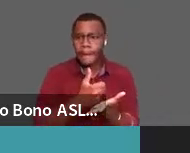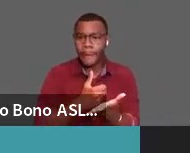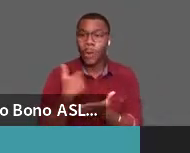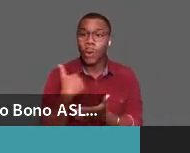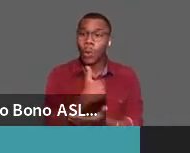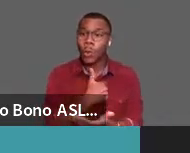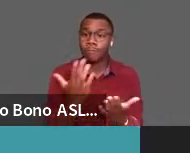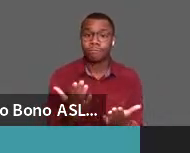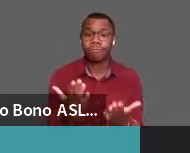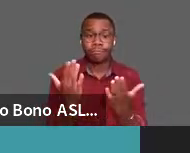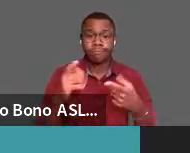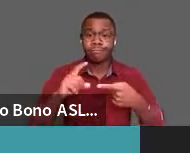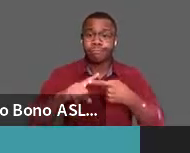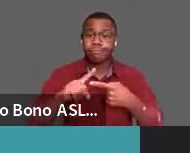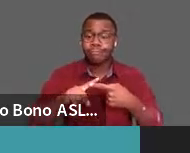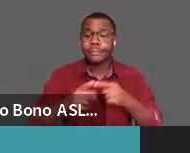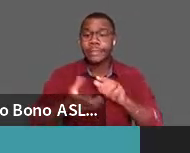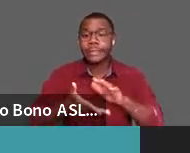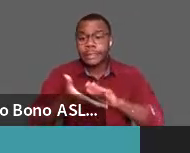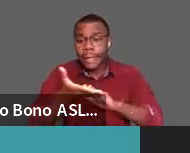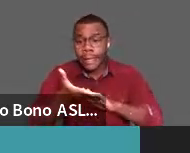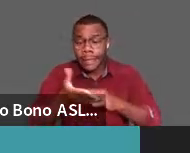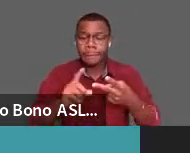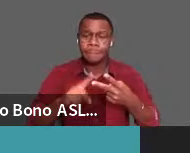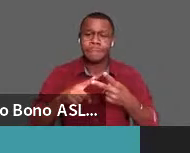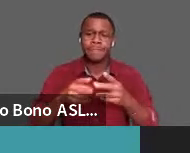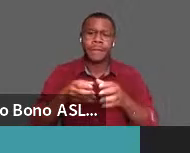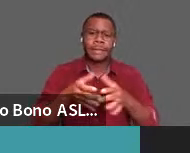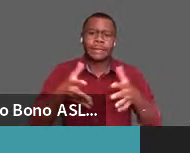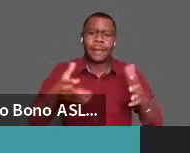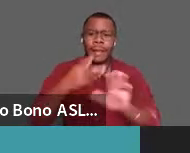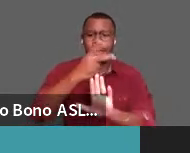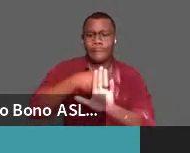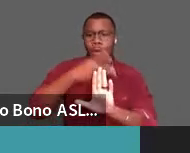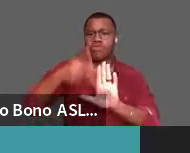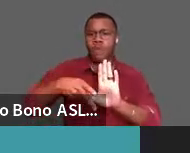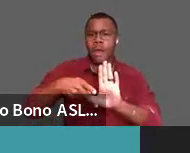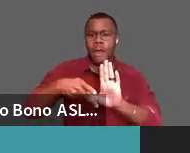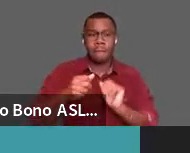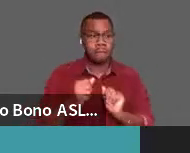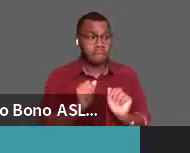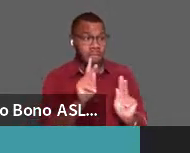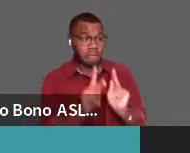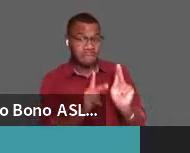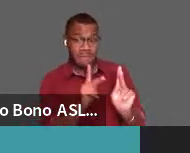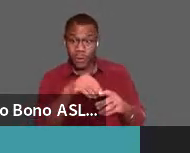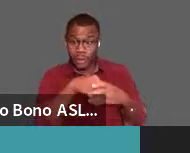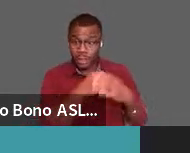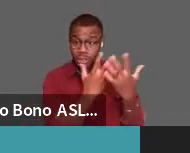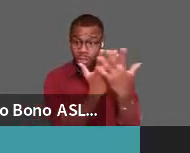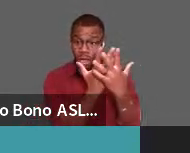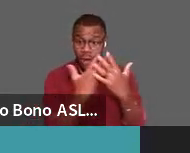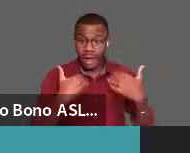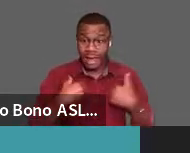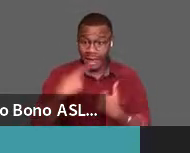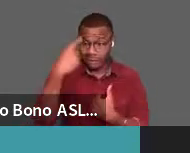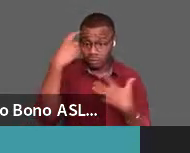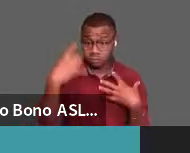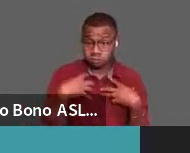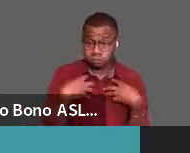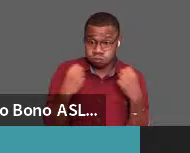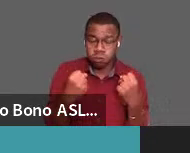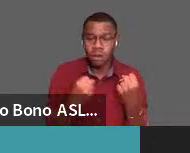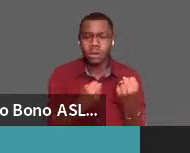two, to expand the ODR housing program that gets people out of jail who are suffering from mental illness and provides housing and wraparound mental